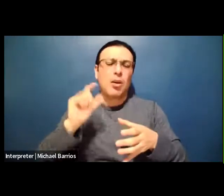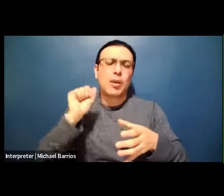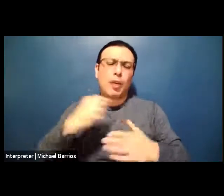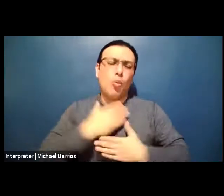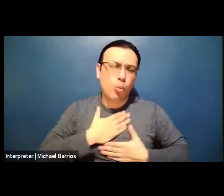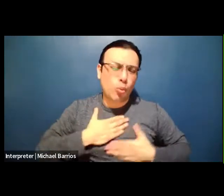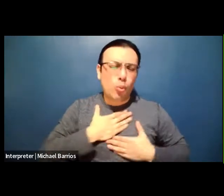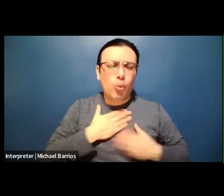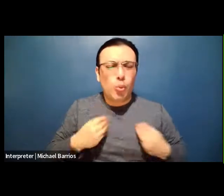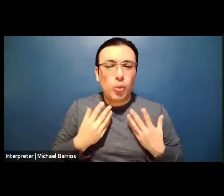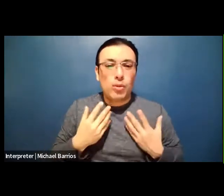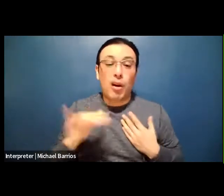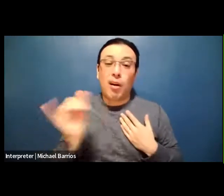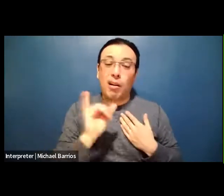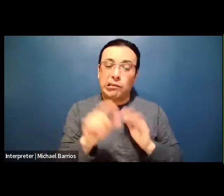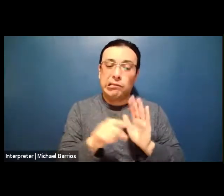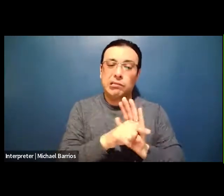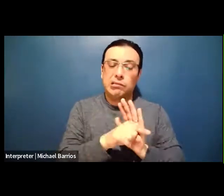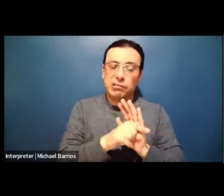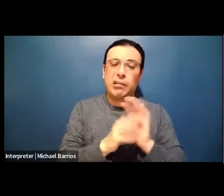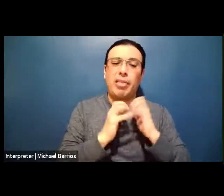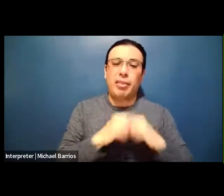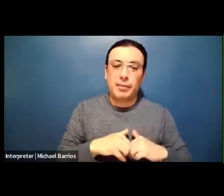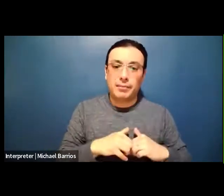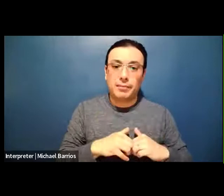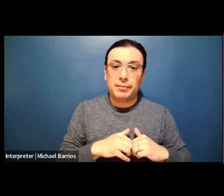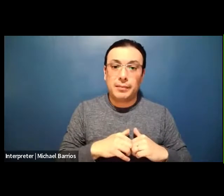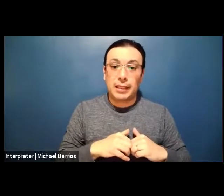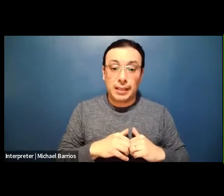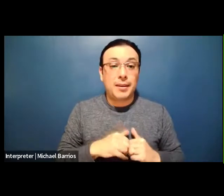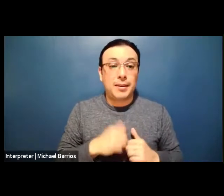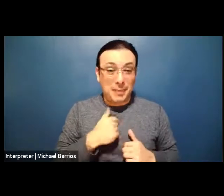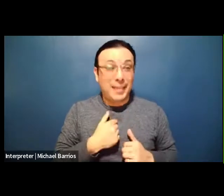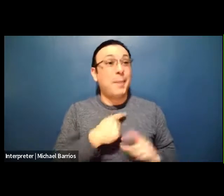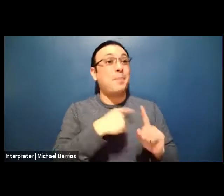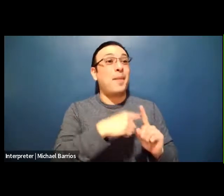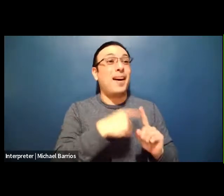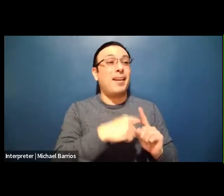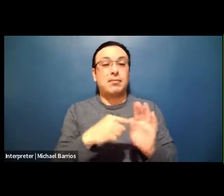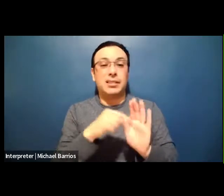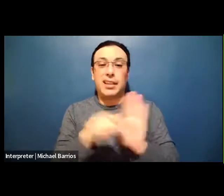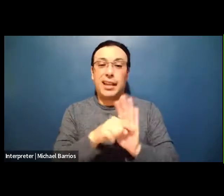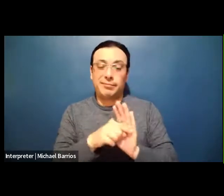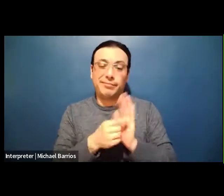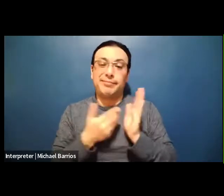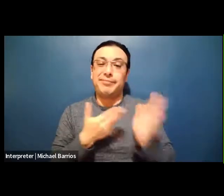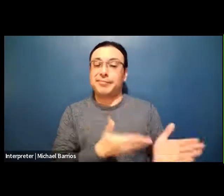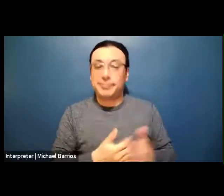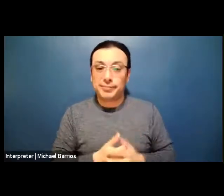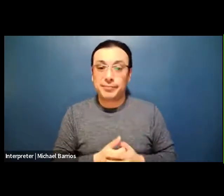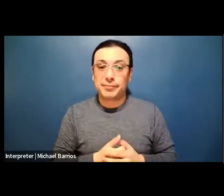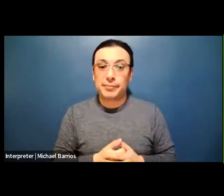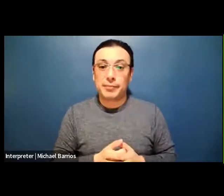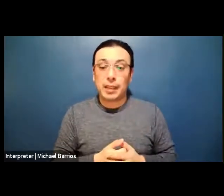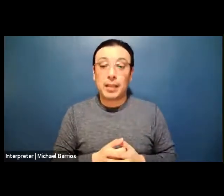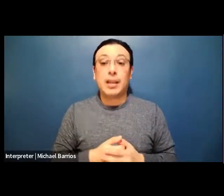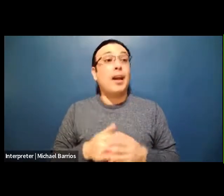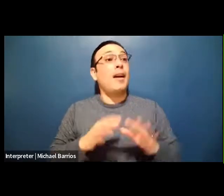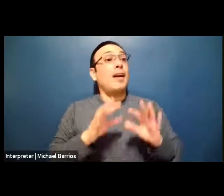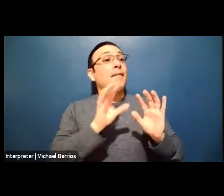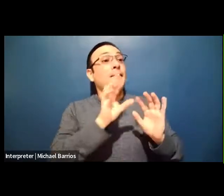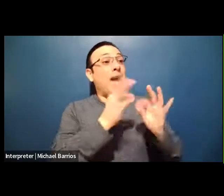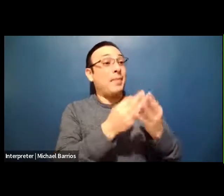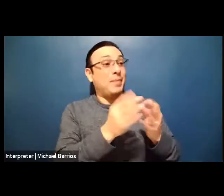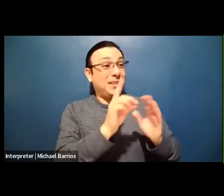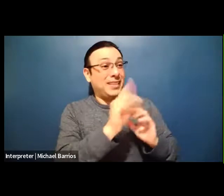has come from family making in disabled community. The loss of disabled family has cut me to the bone, and there